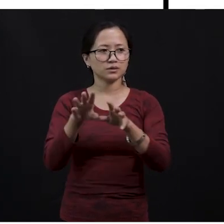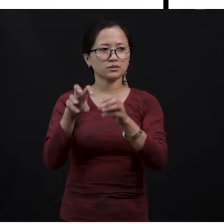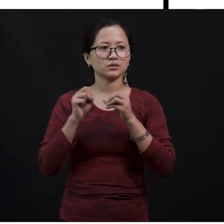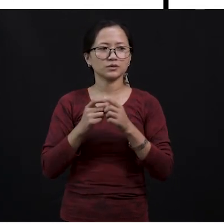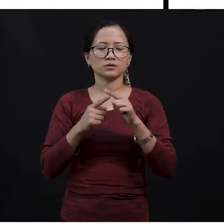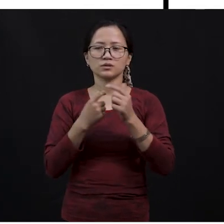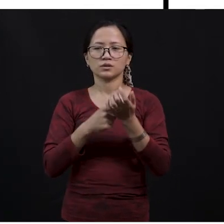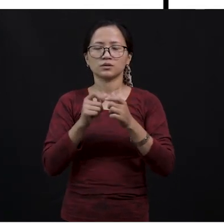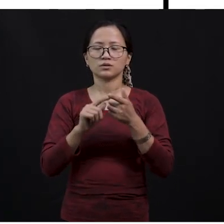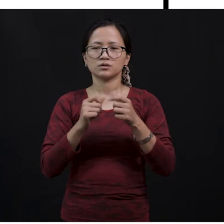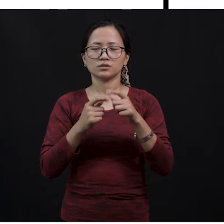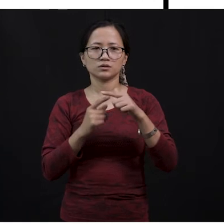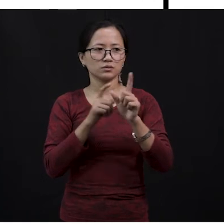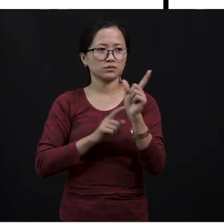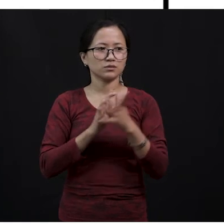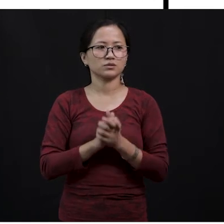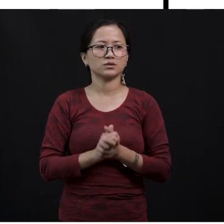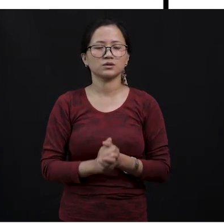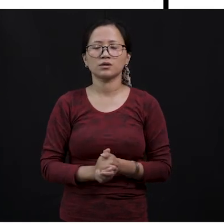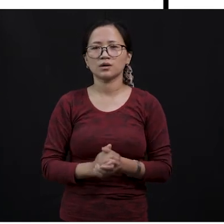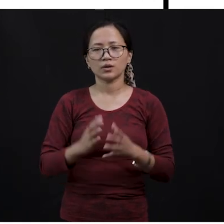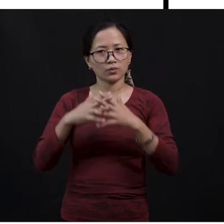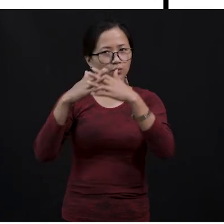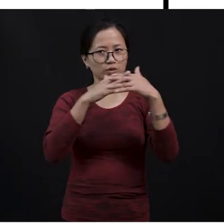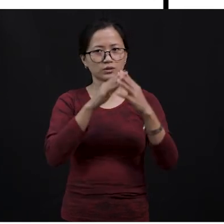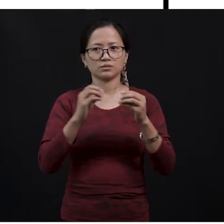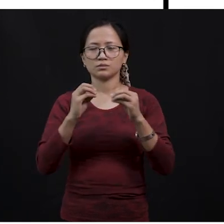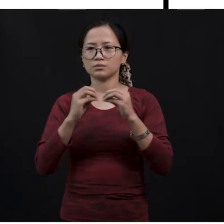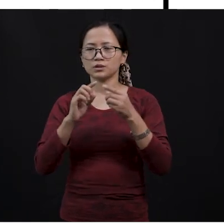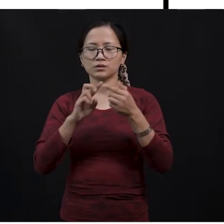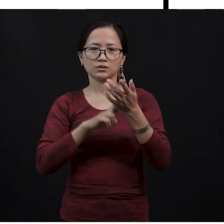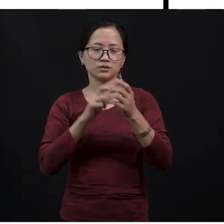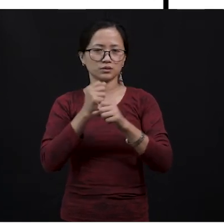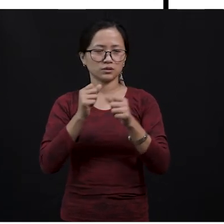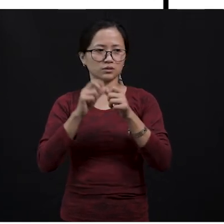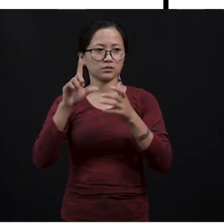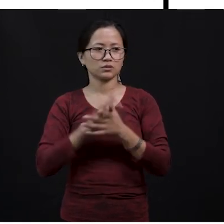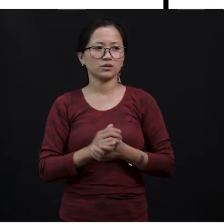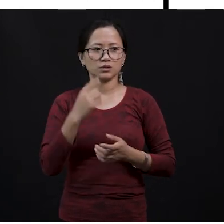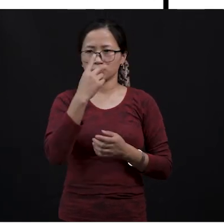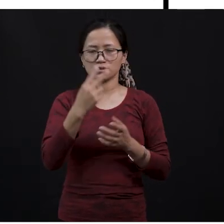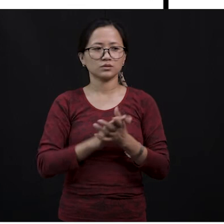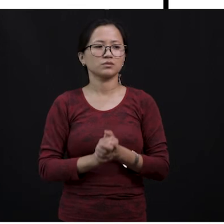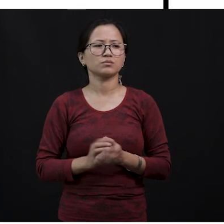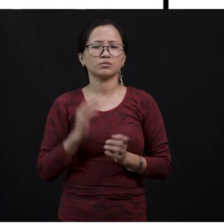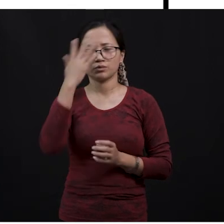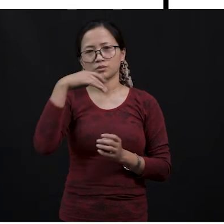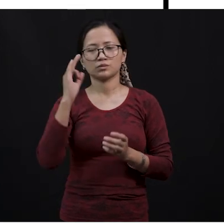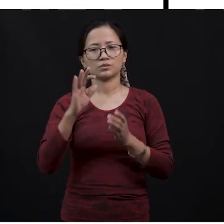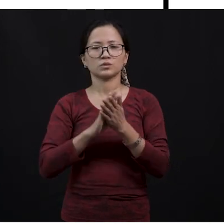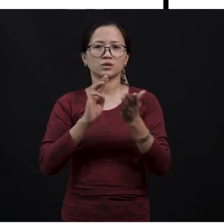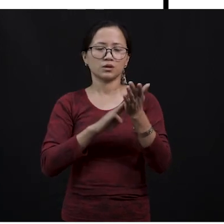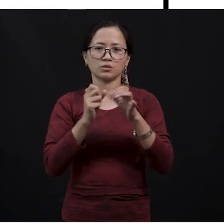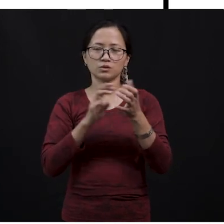consolidated empire. He was the one who founded the city of Agra and made it his capital. So you can see beautiful monuments in